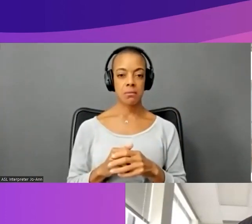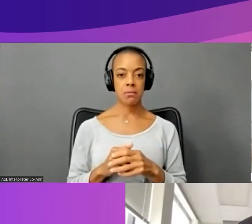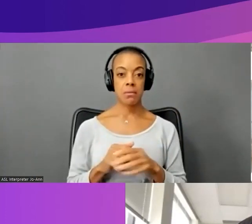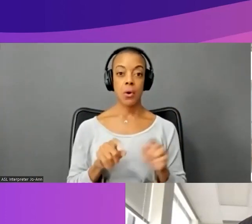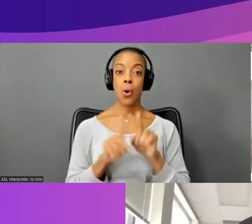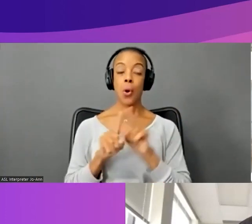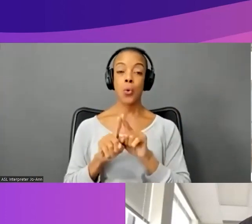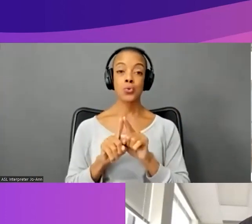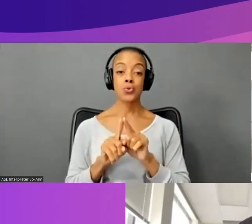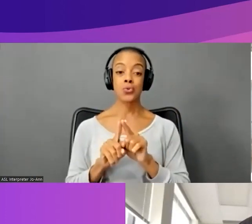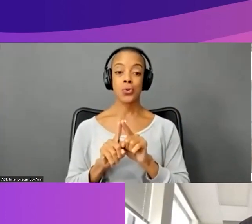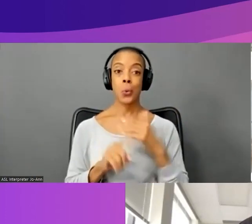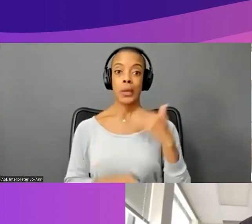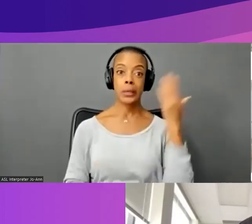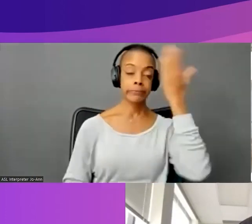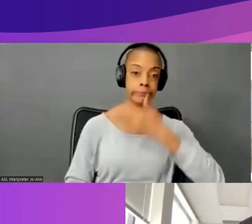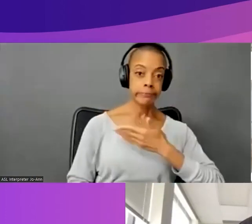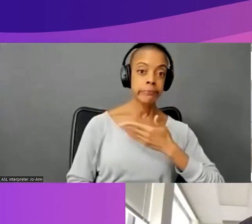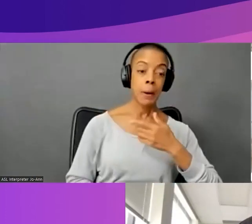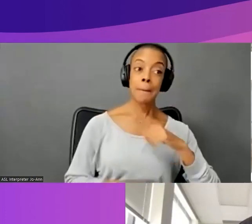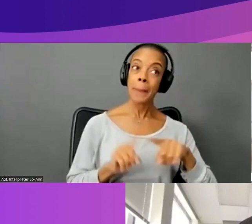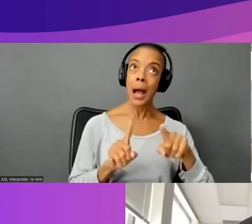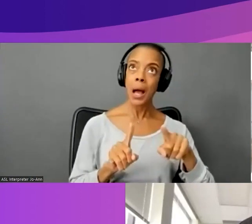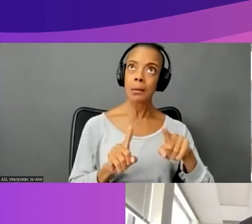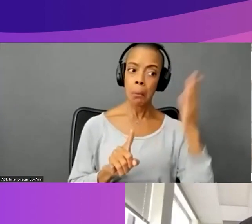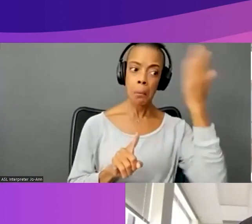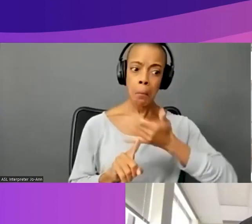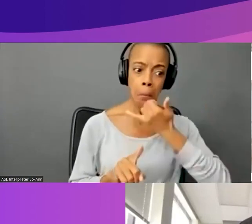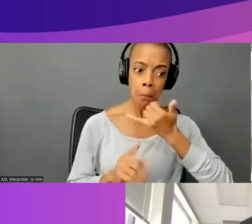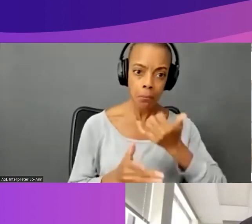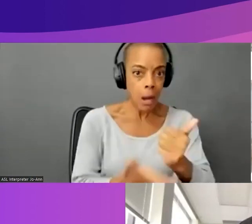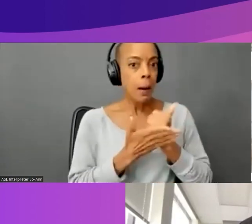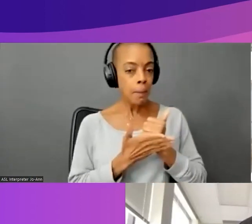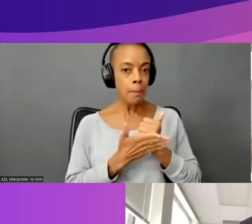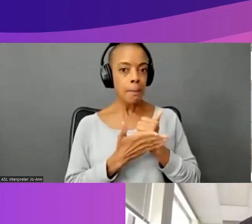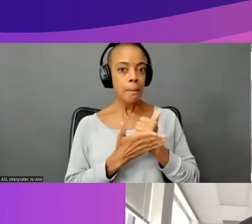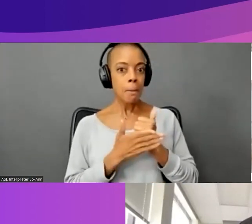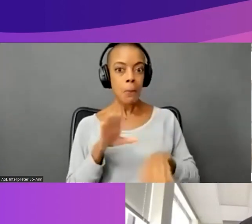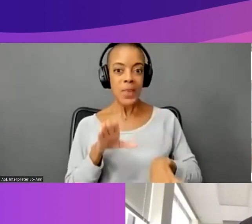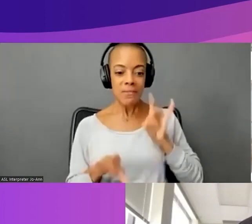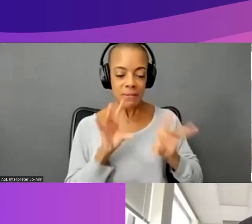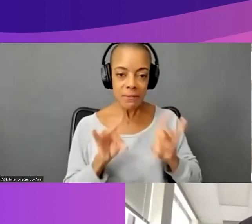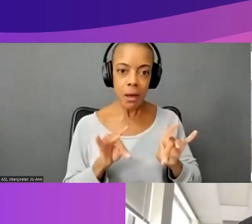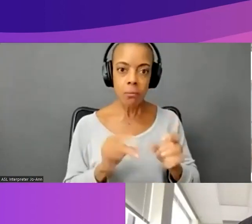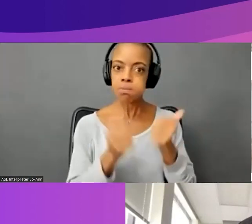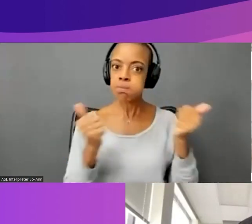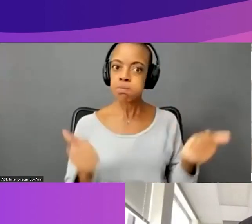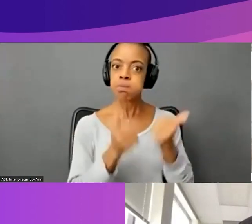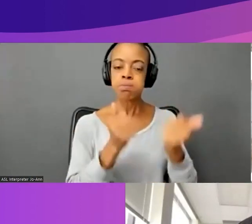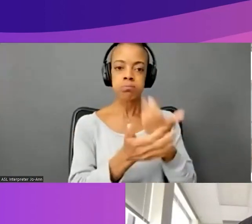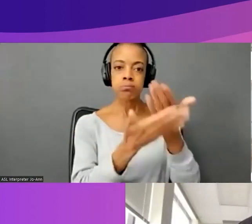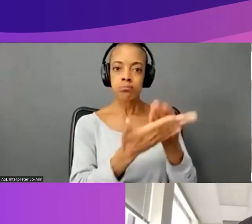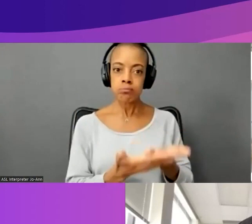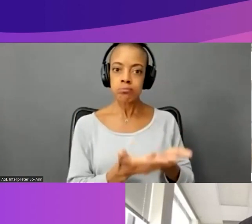on our part, but it actually ended up aiding us because we did find so many works when it